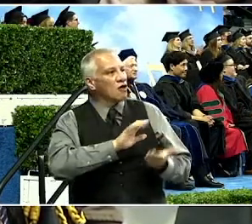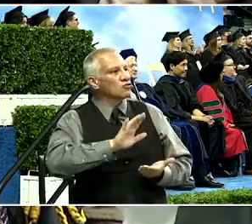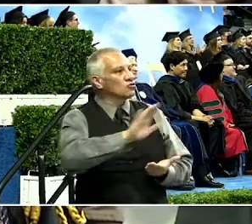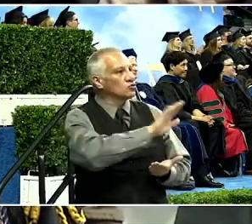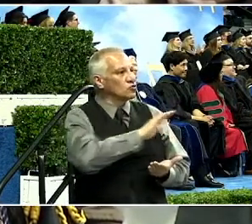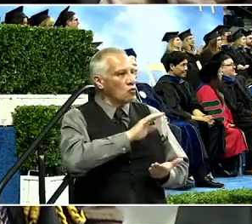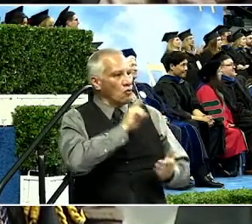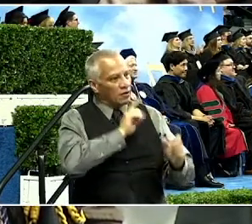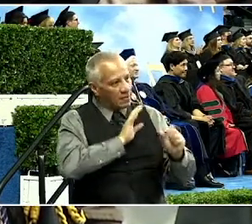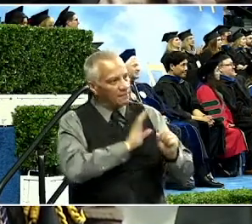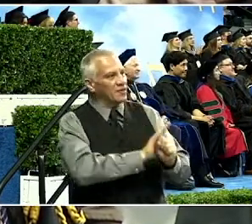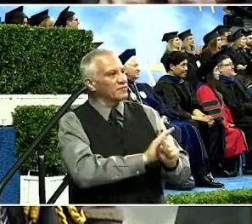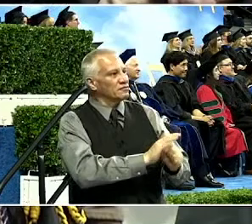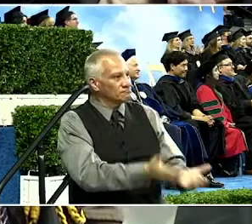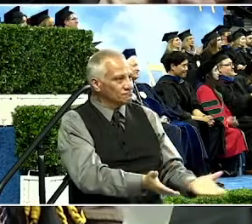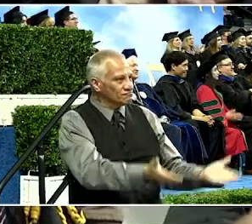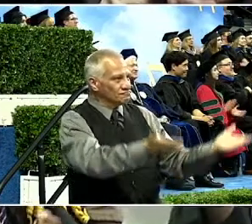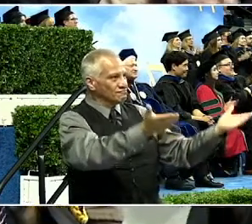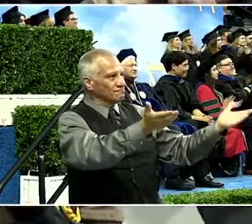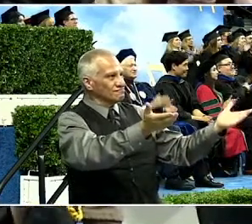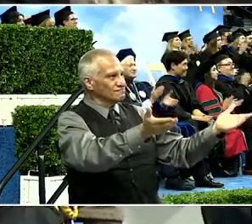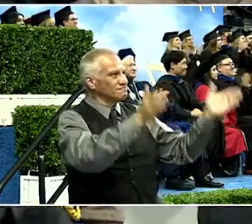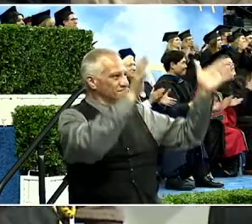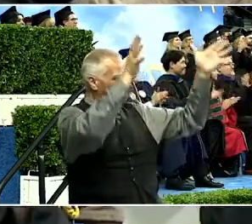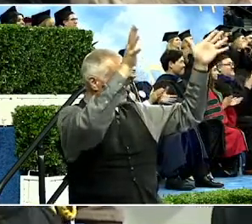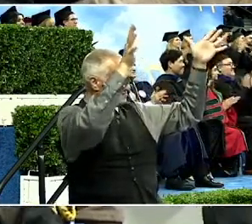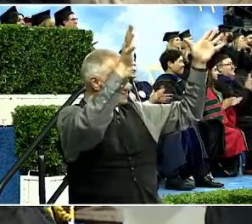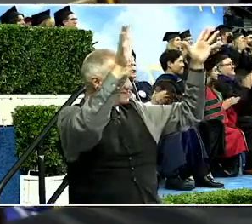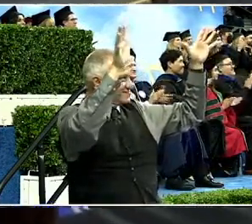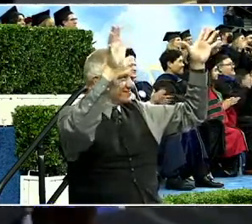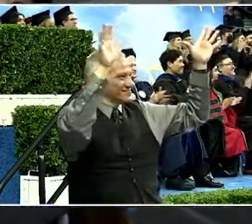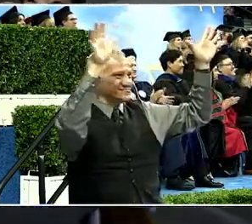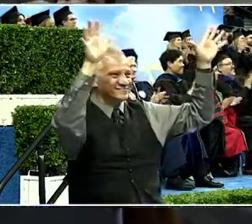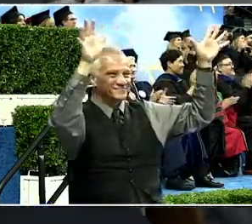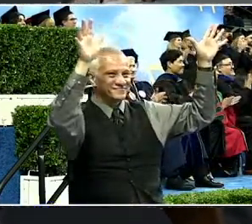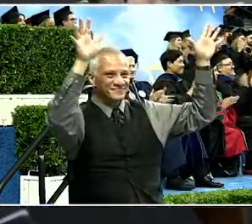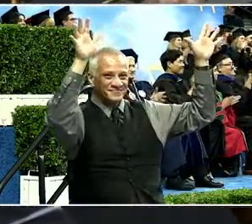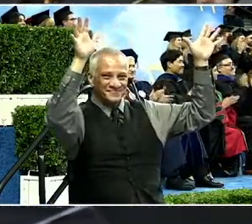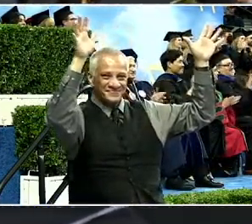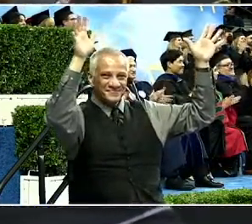superb commitment? There we go.